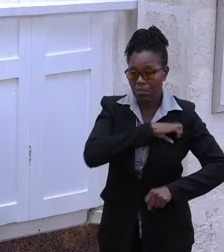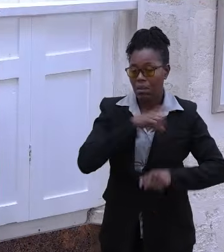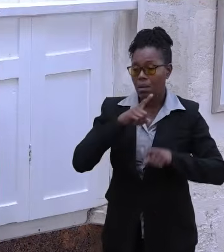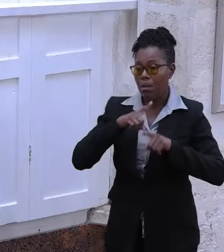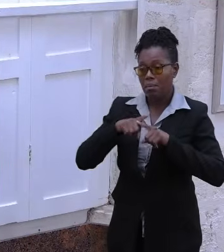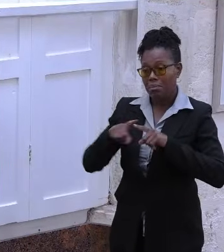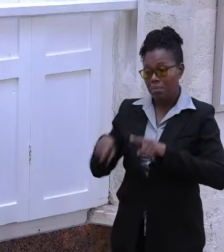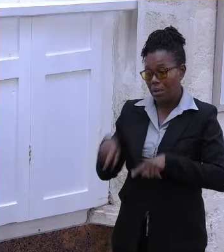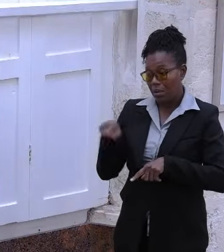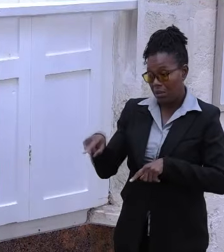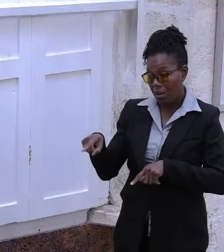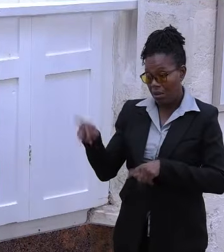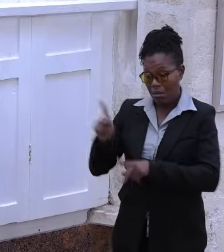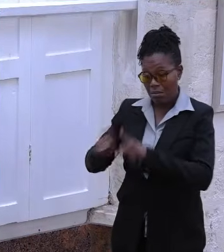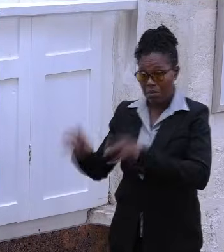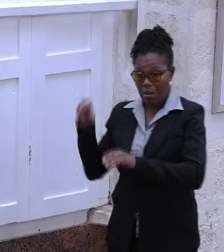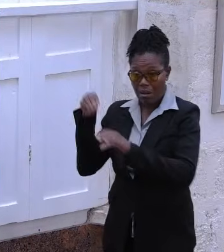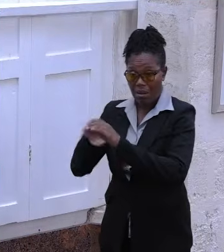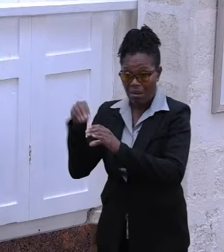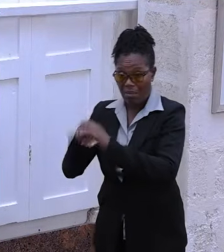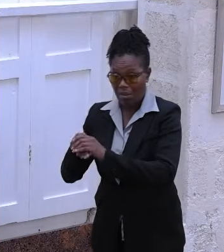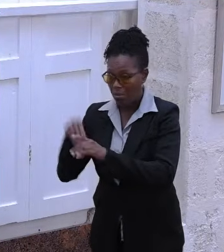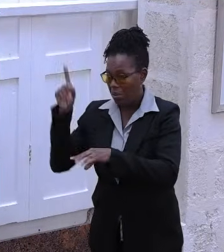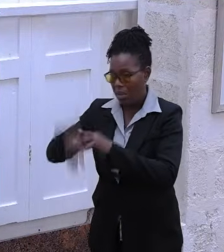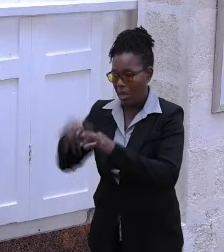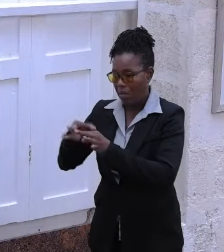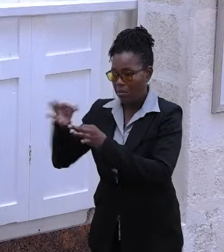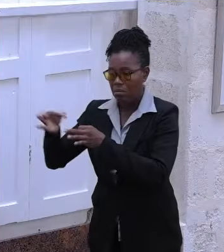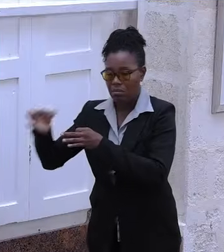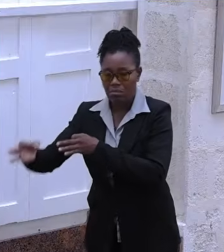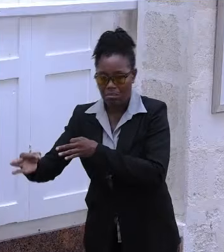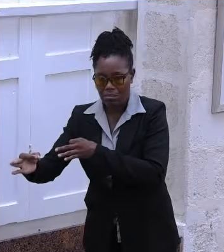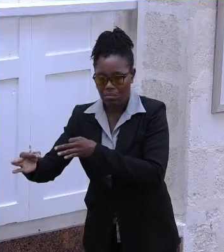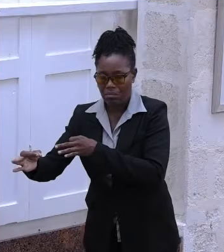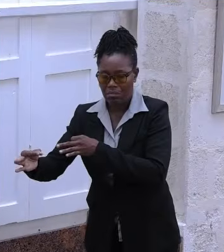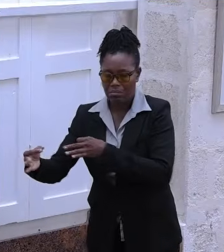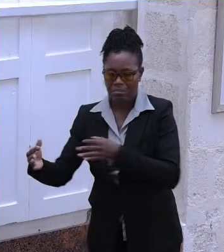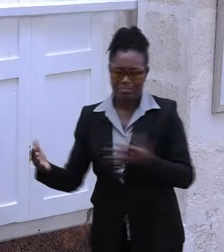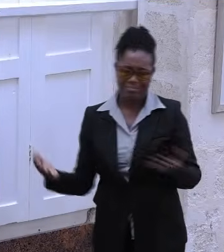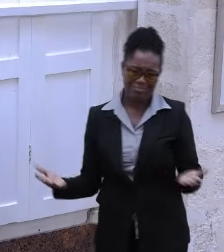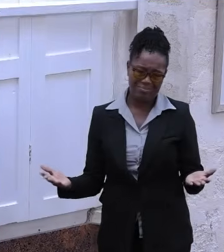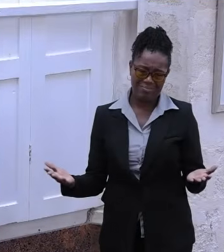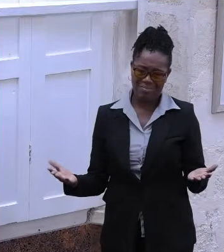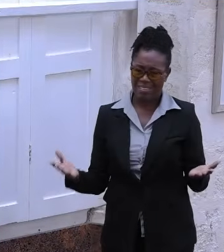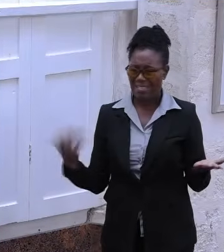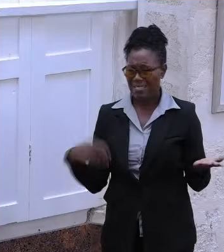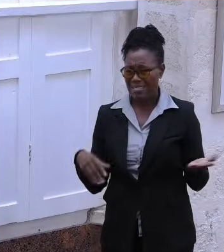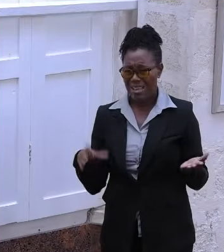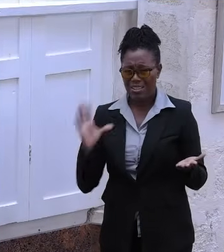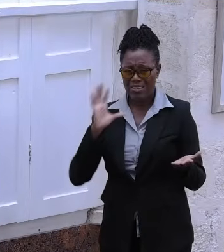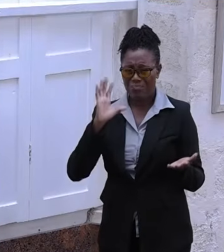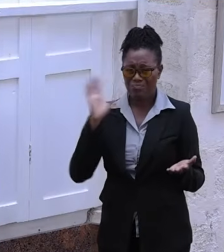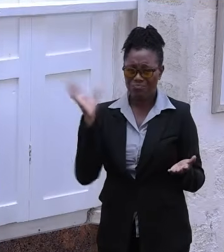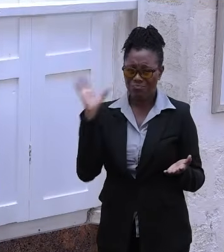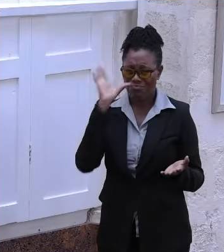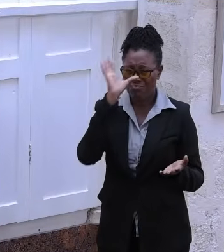delay investment. It is, to my mind, hypocrisy of the highest